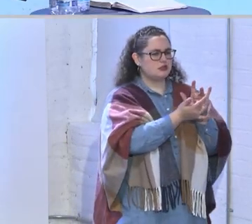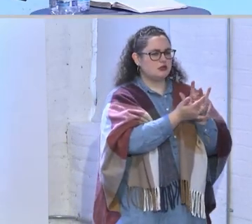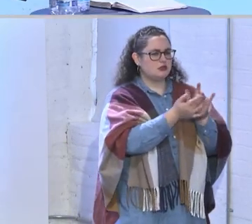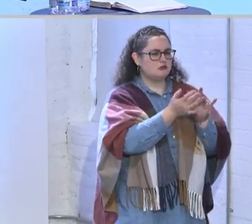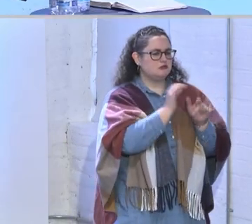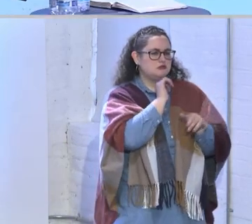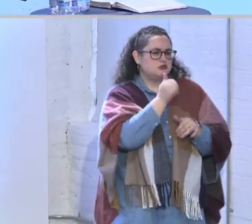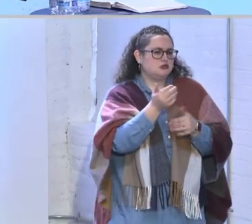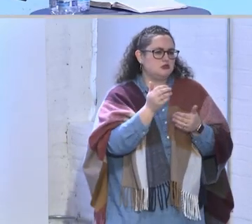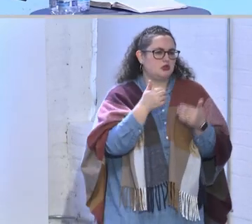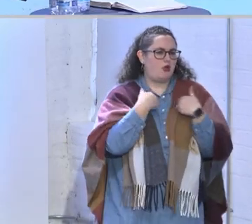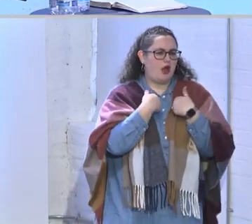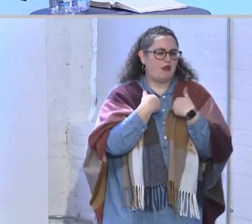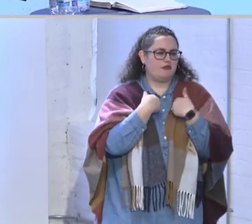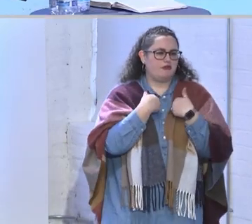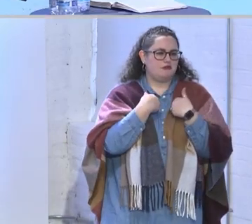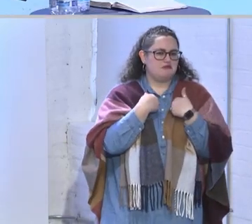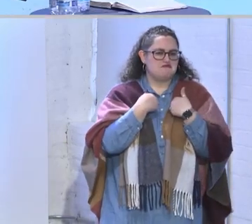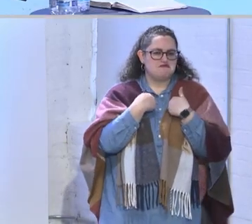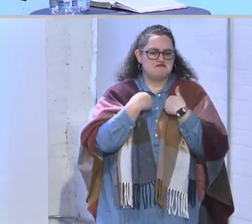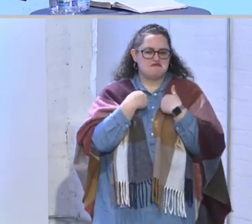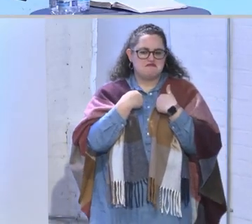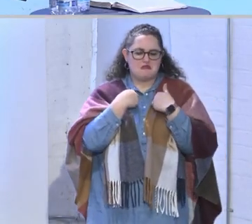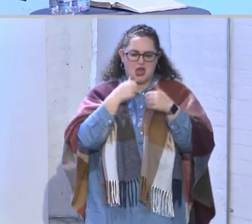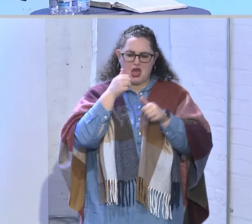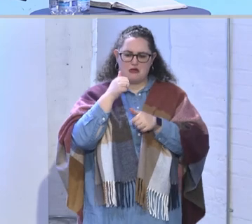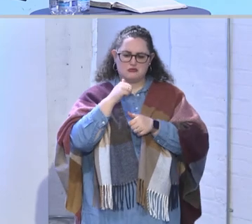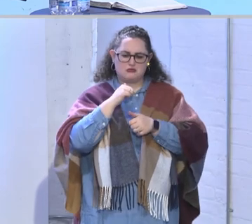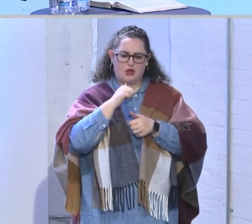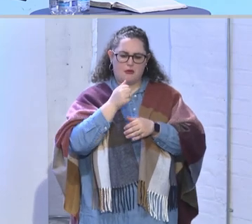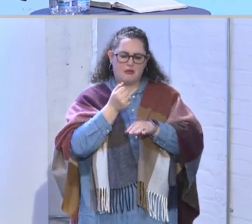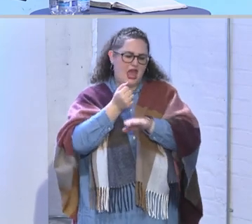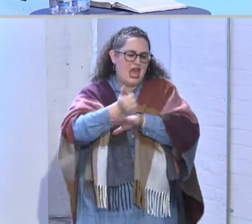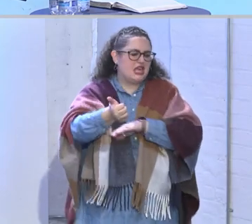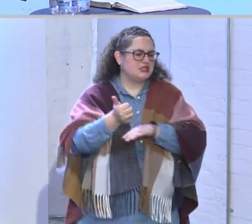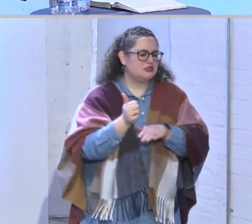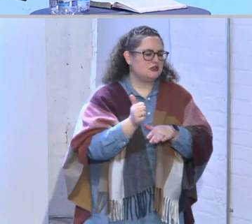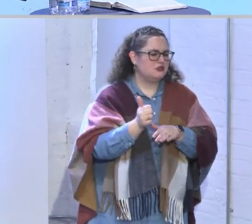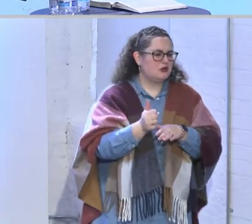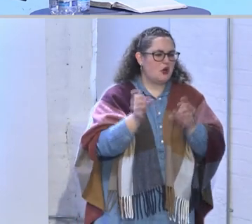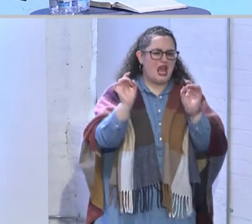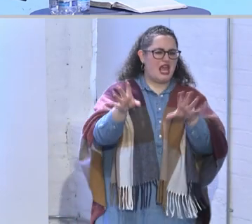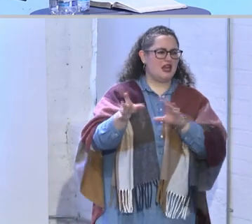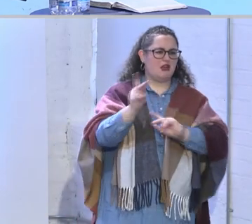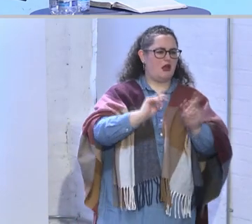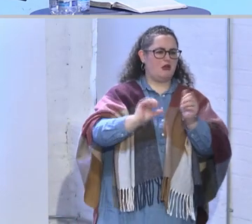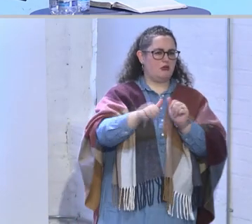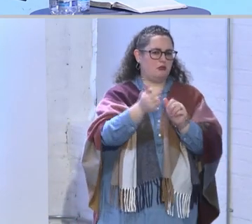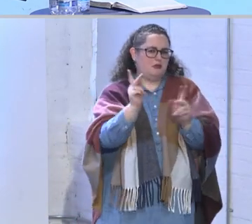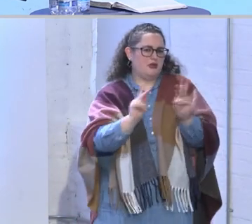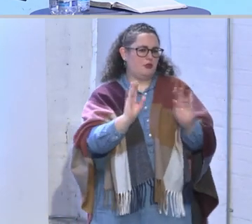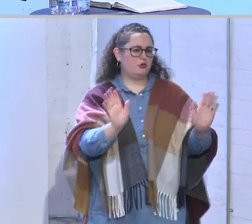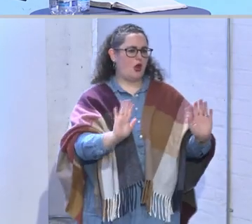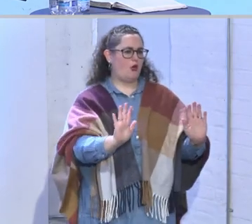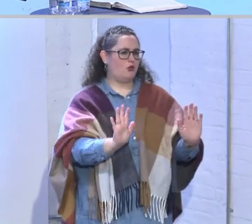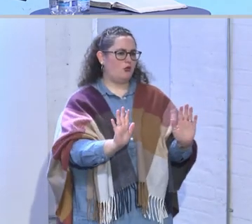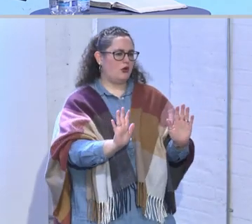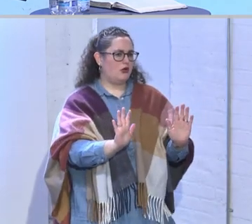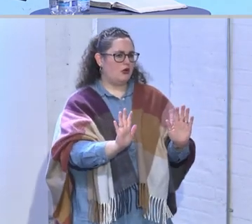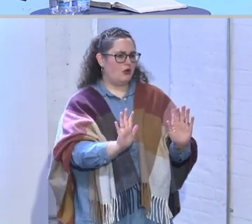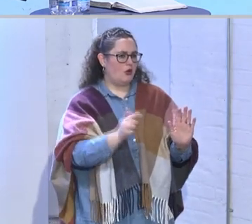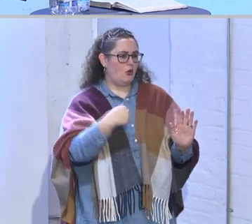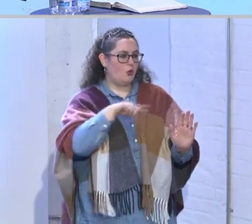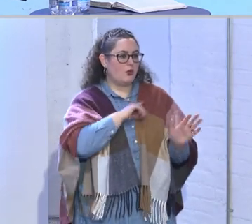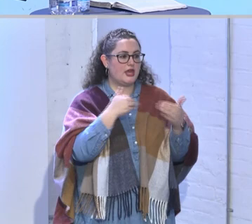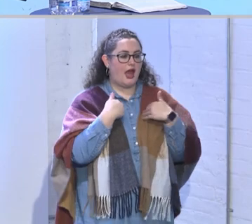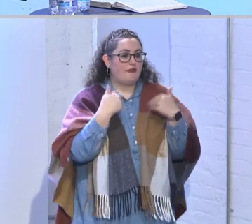have animosity toward anyone who's not flourishing. We desire that for them. Every Christian ought to have that as their heart. And